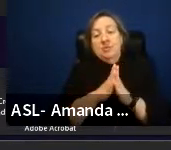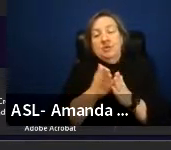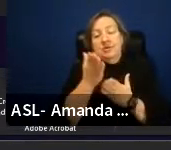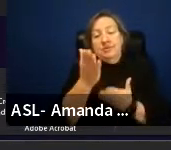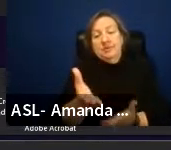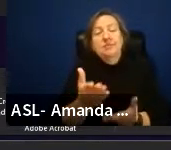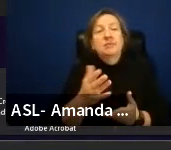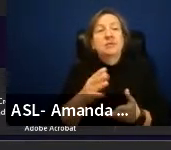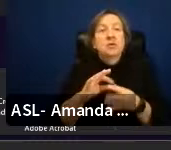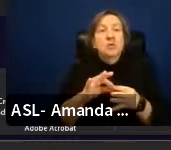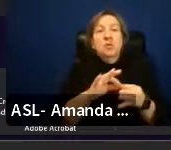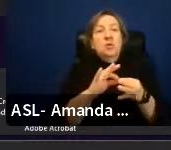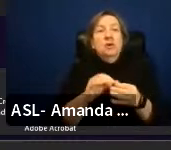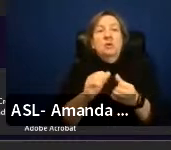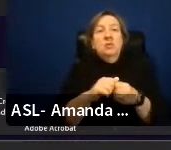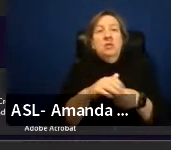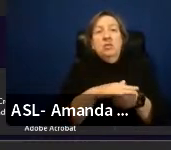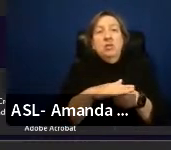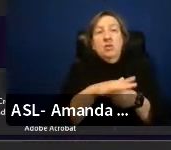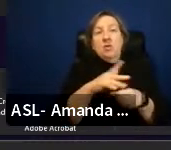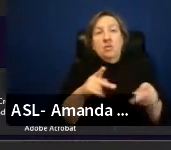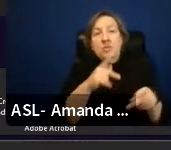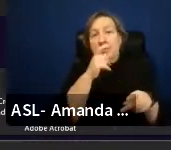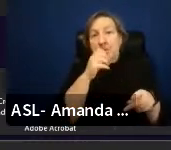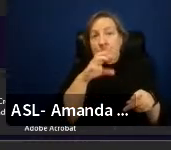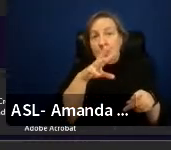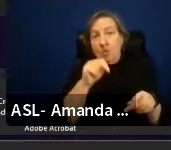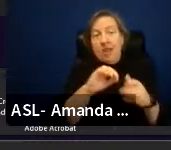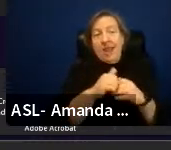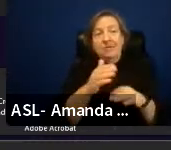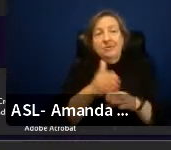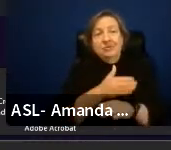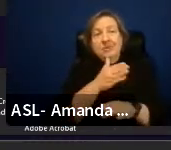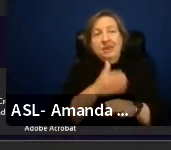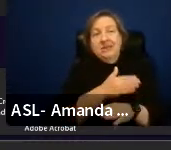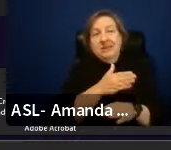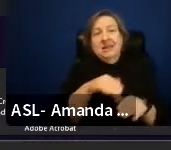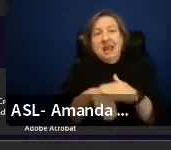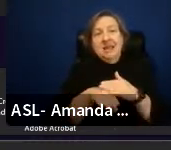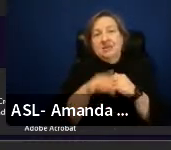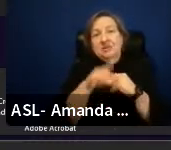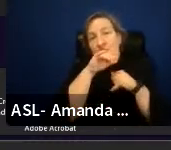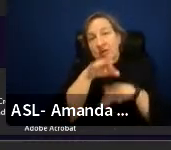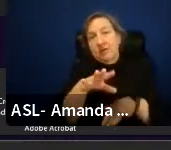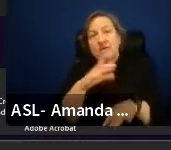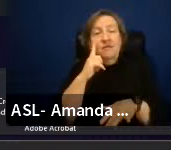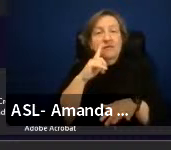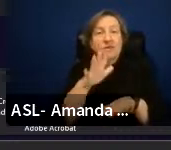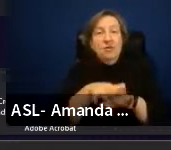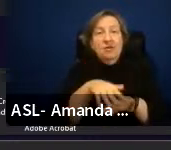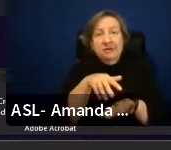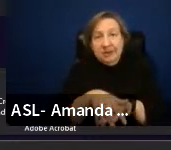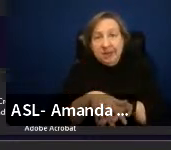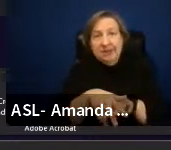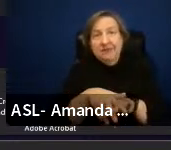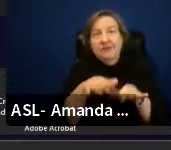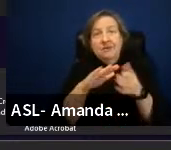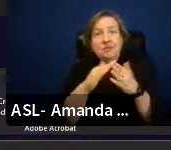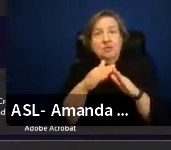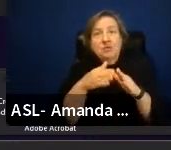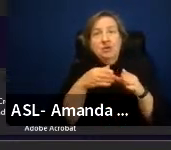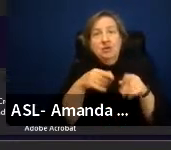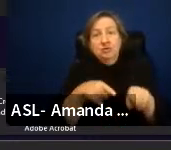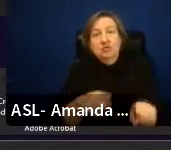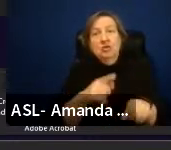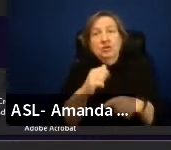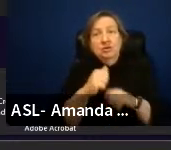to coordinate with local landowners on maintenance of access to the river for Native communities throughout construction. We